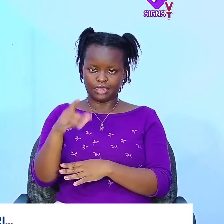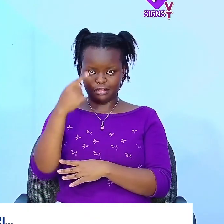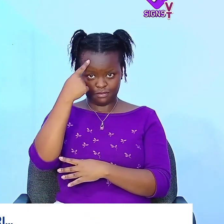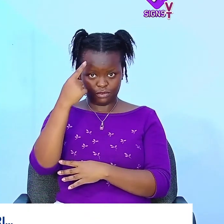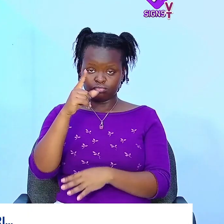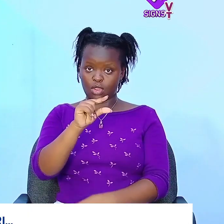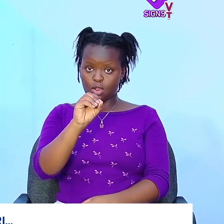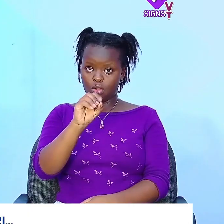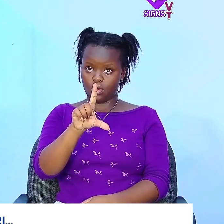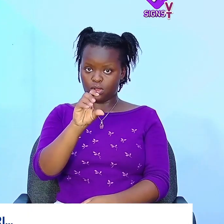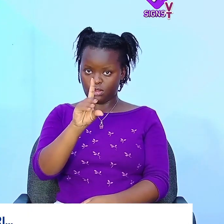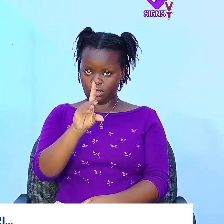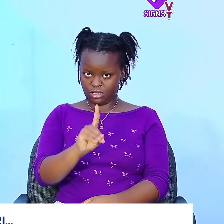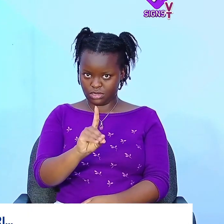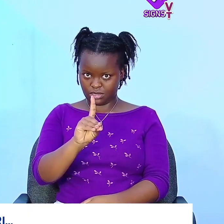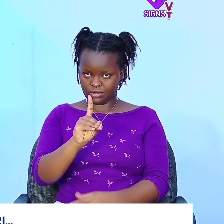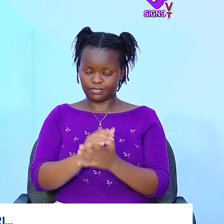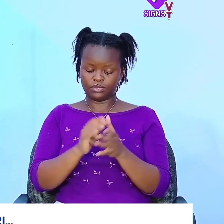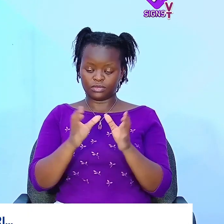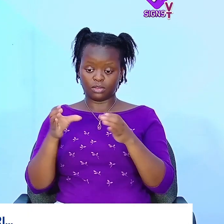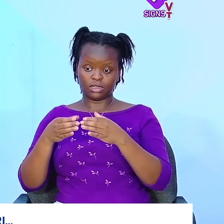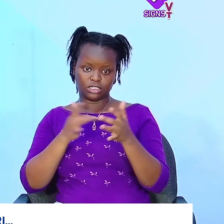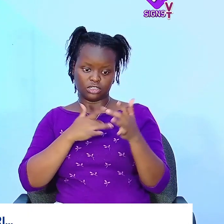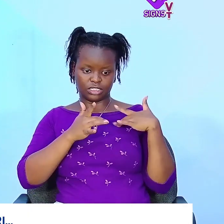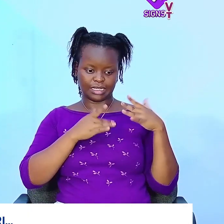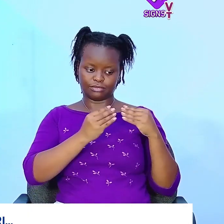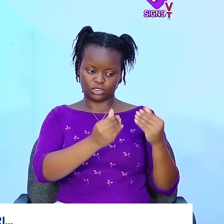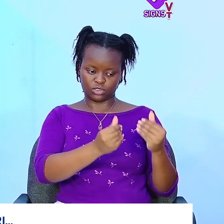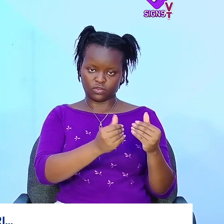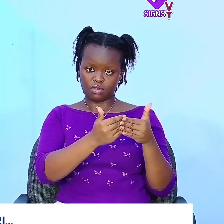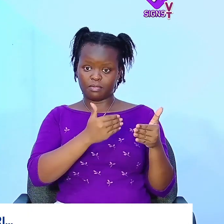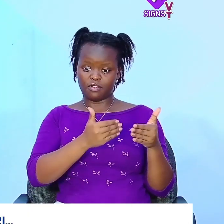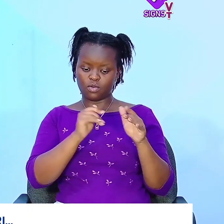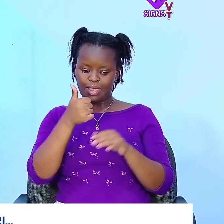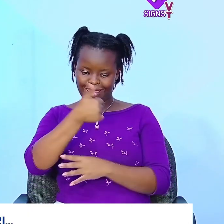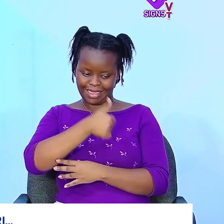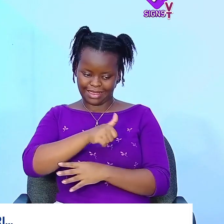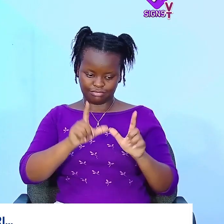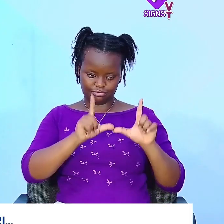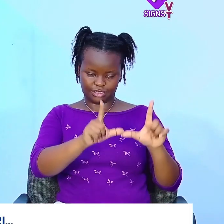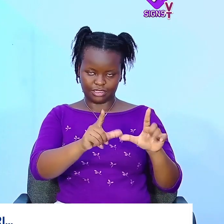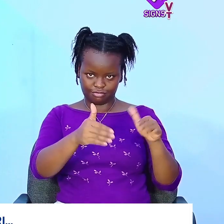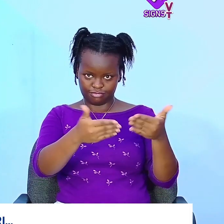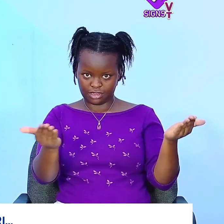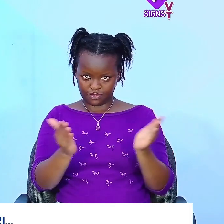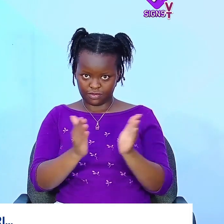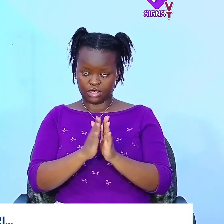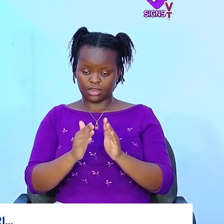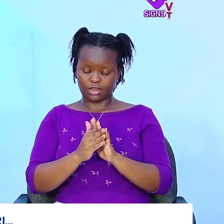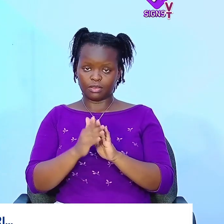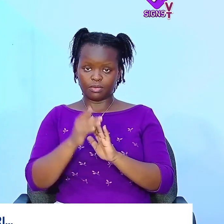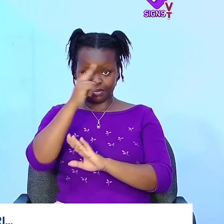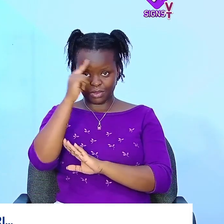to ensure community concerns are addressed before any mining licenses are issued following